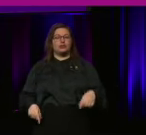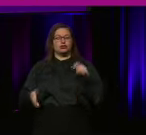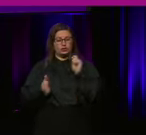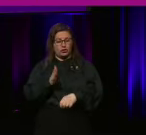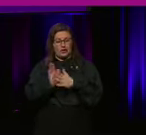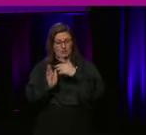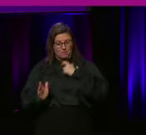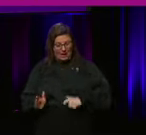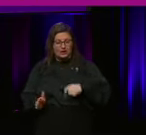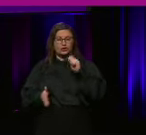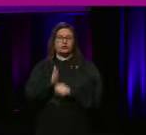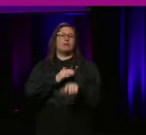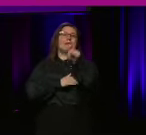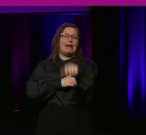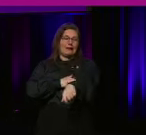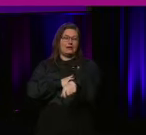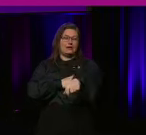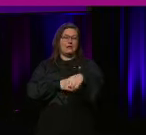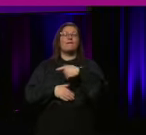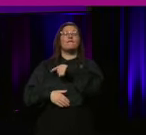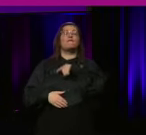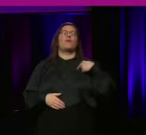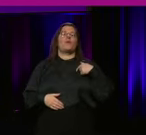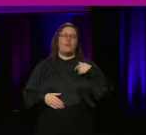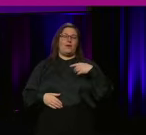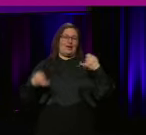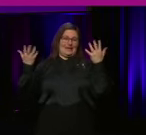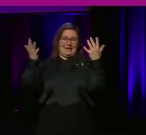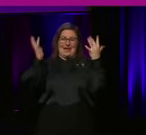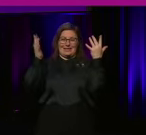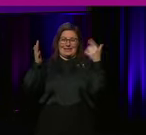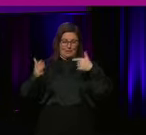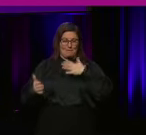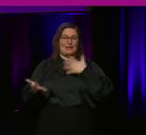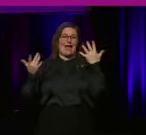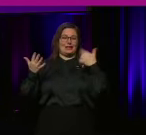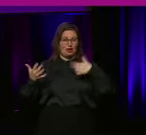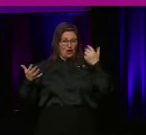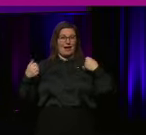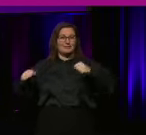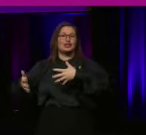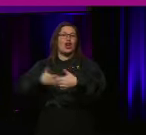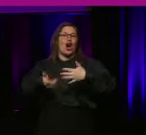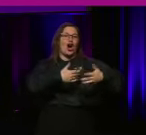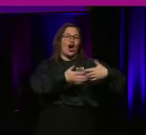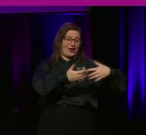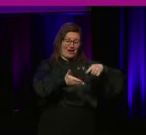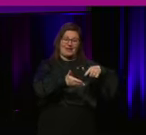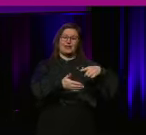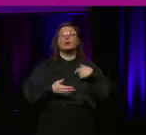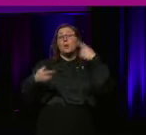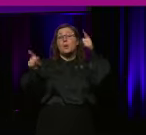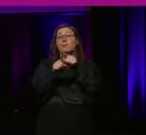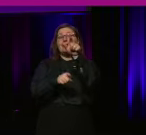in your hands. The text also says it's in your hands. So I agree with you, and I think Roosevelt saw